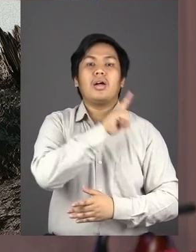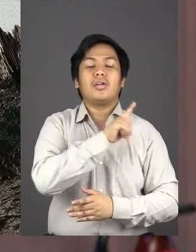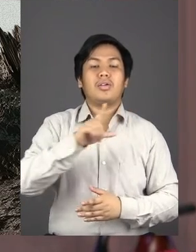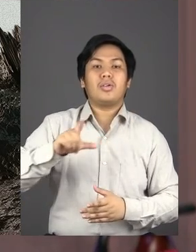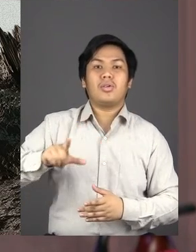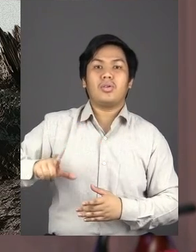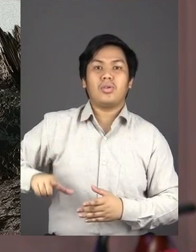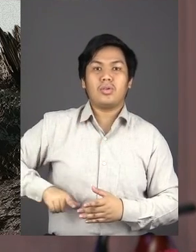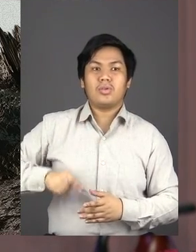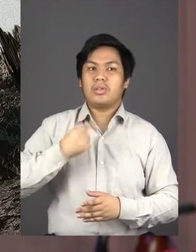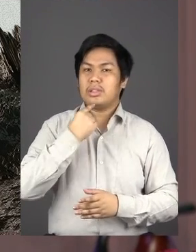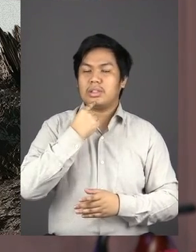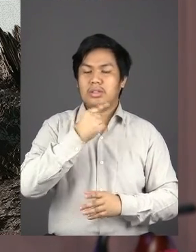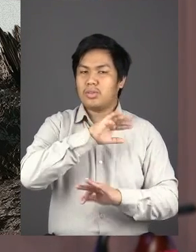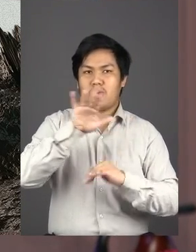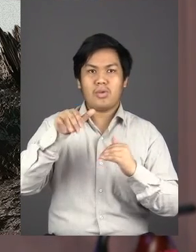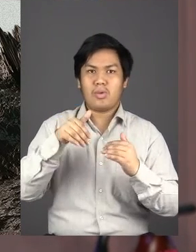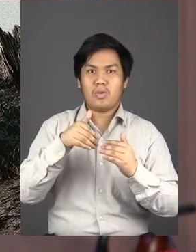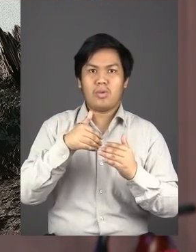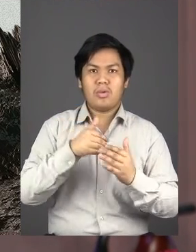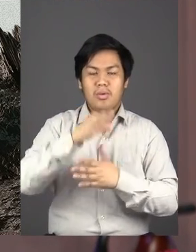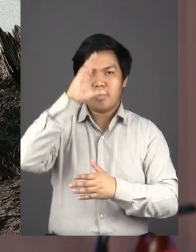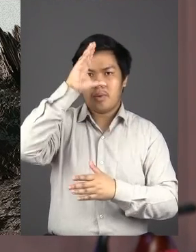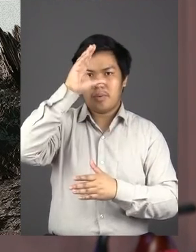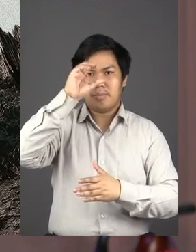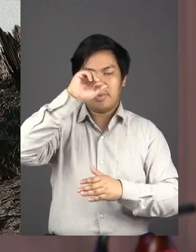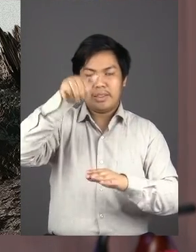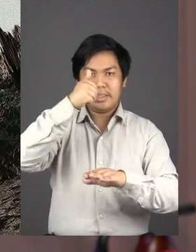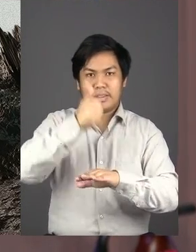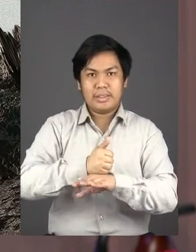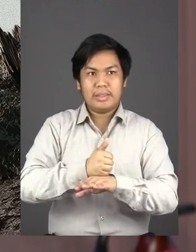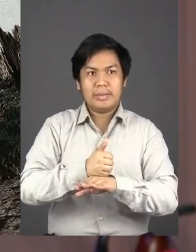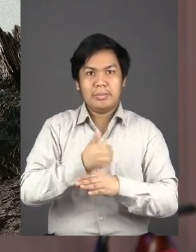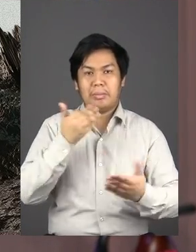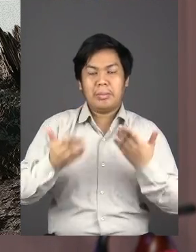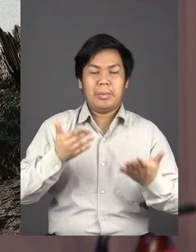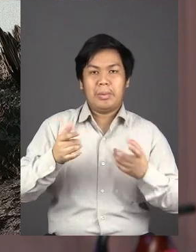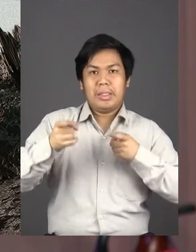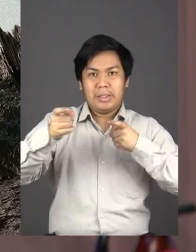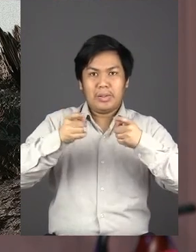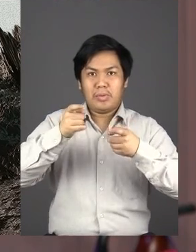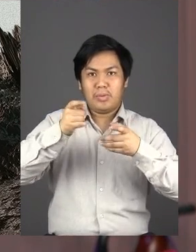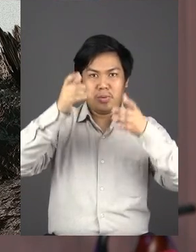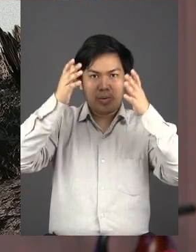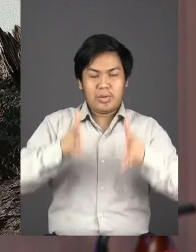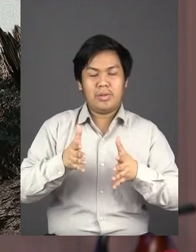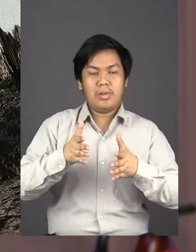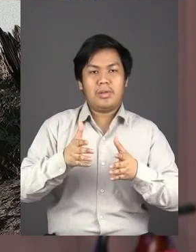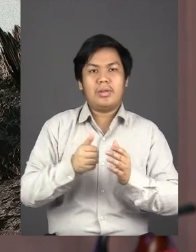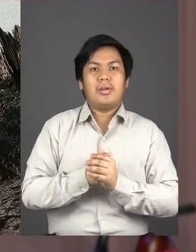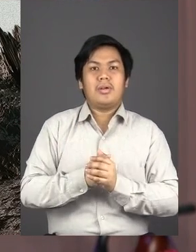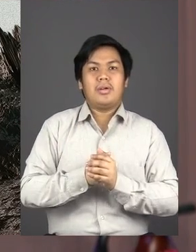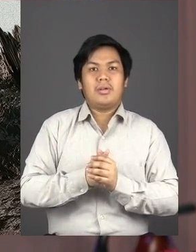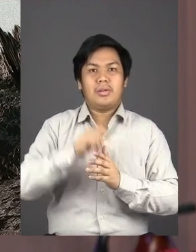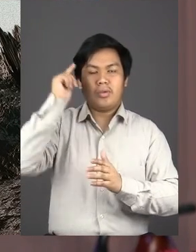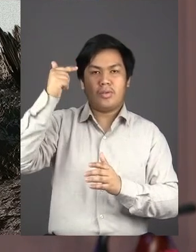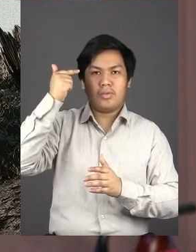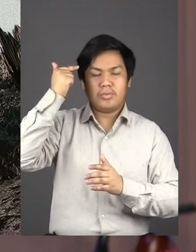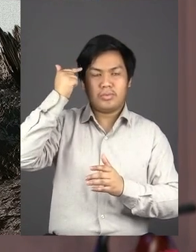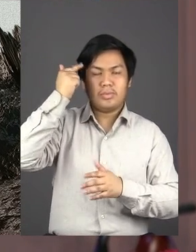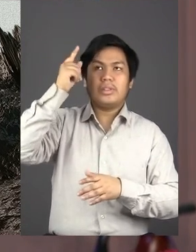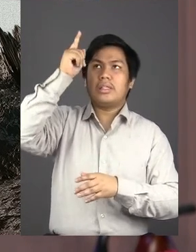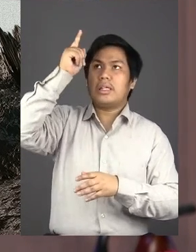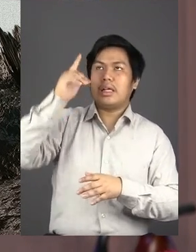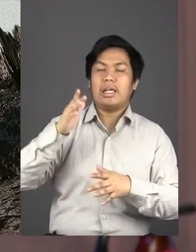to every human institution, whether it be to the emperor as supreme, or to governors as sent by him